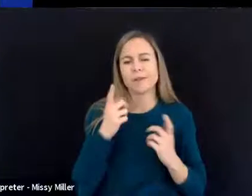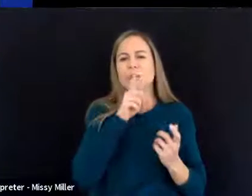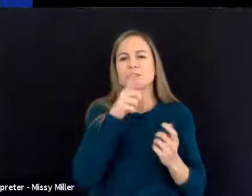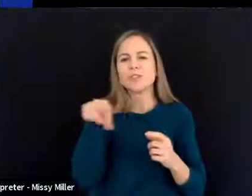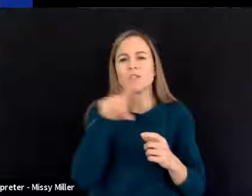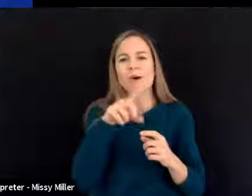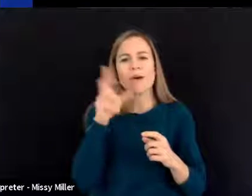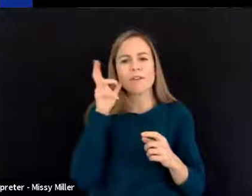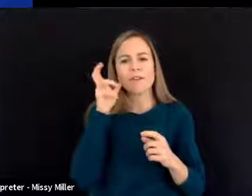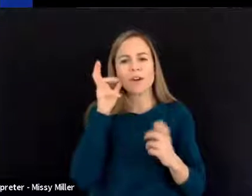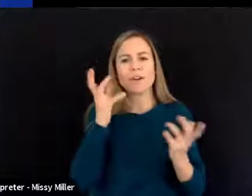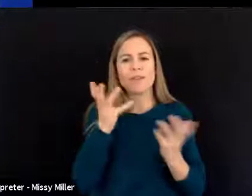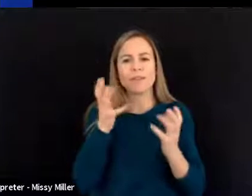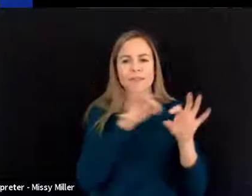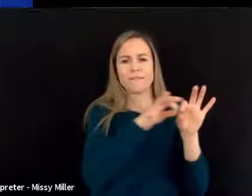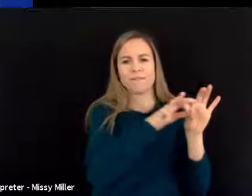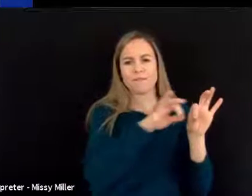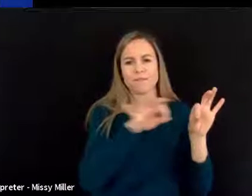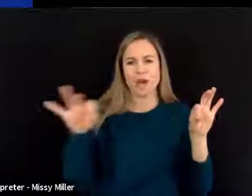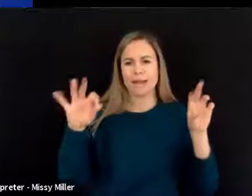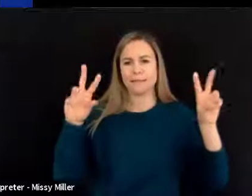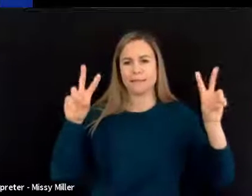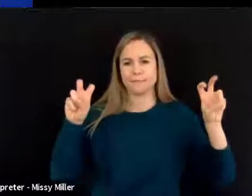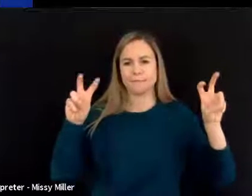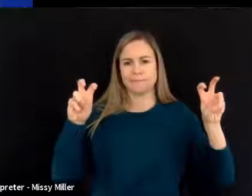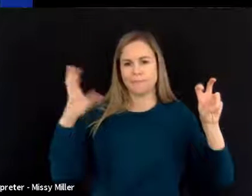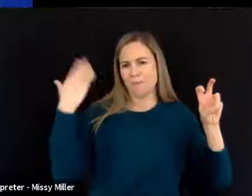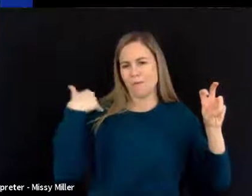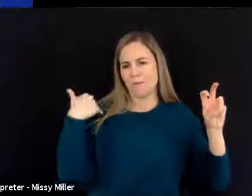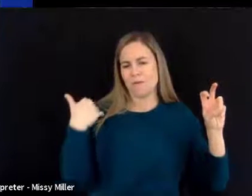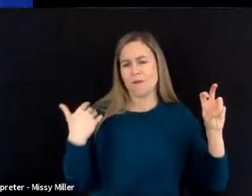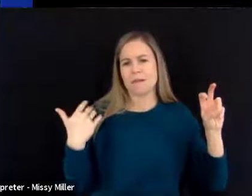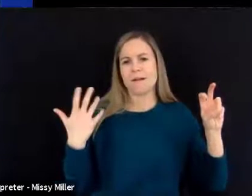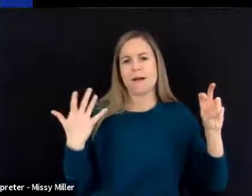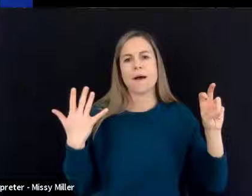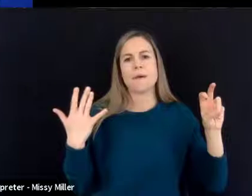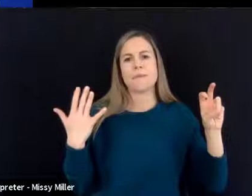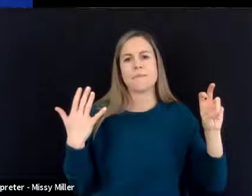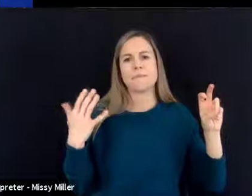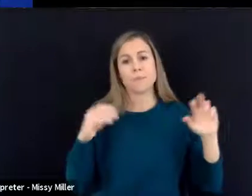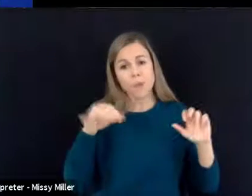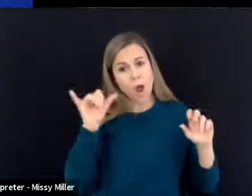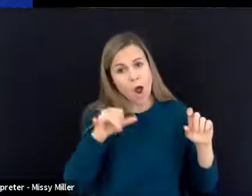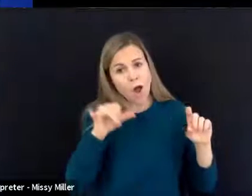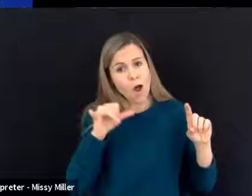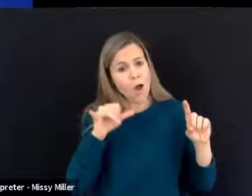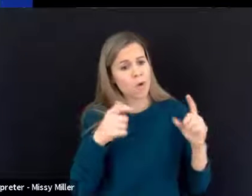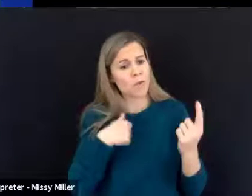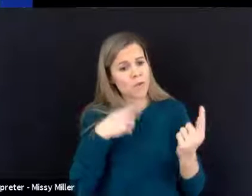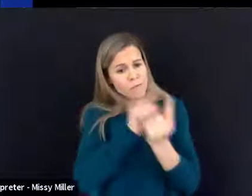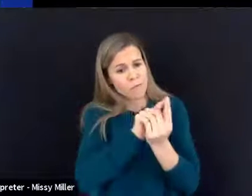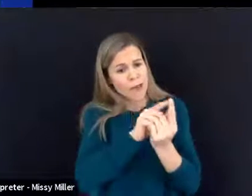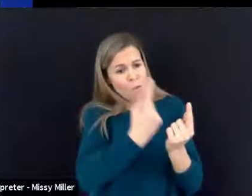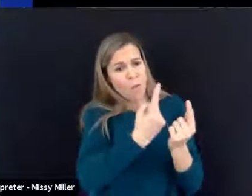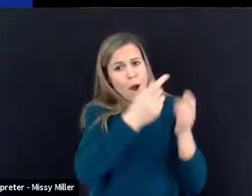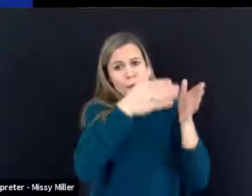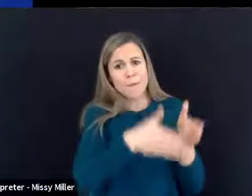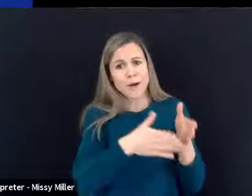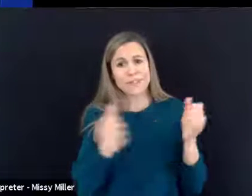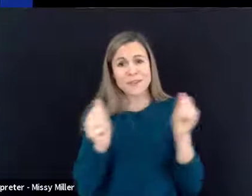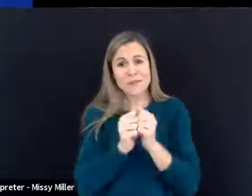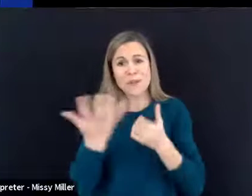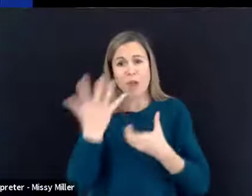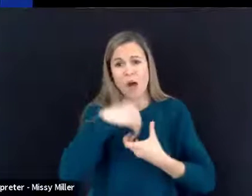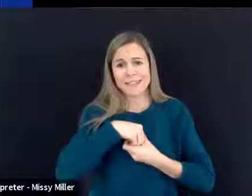heard the phrase at some point, excuse me, oh, you've met one person with autism. I'm not talking